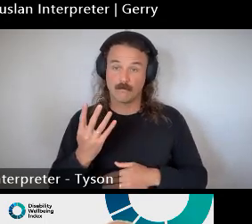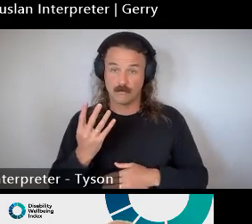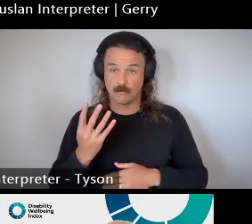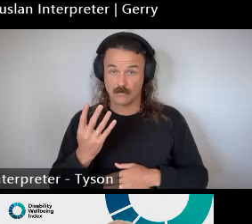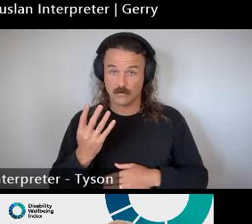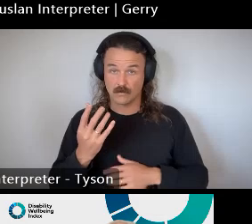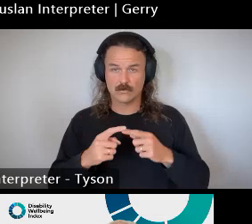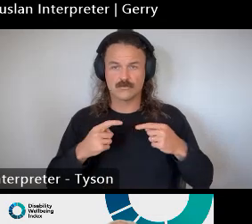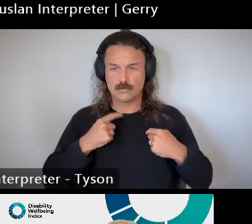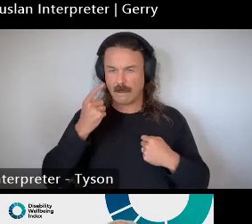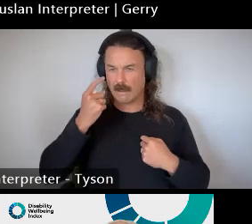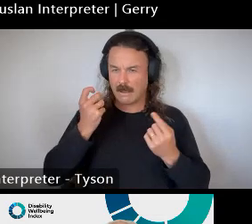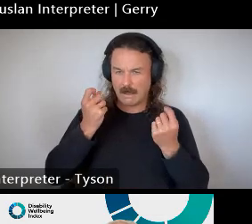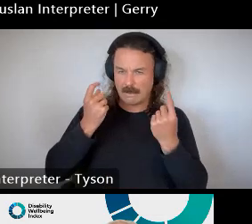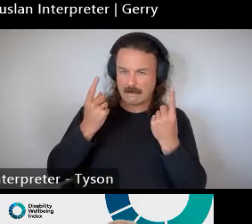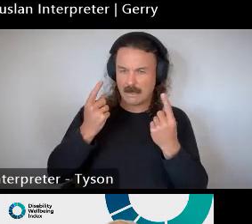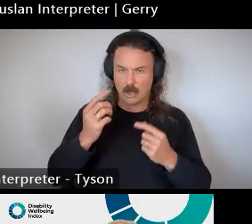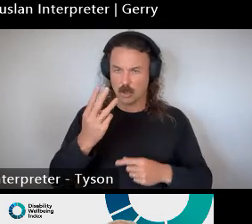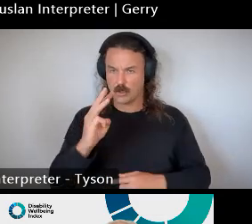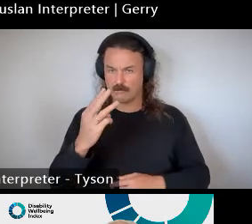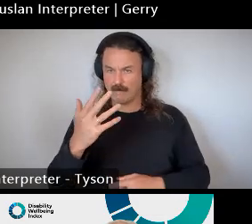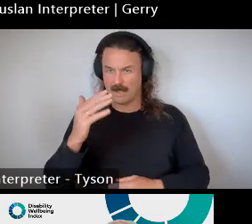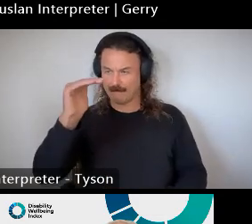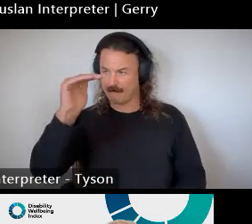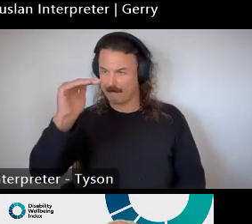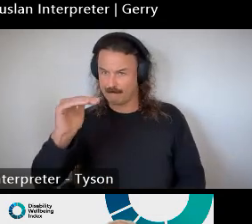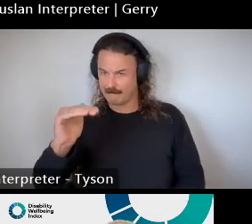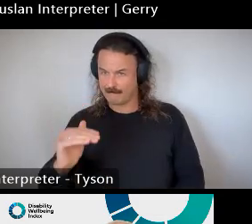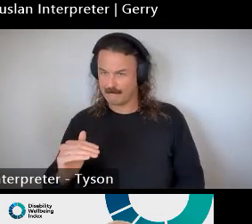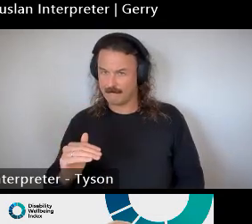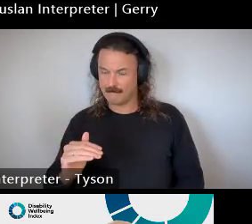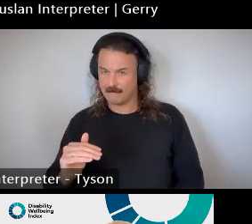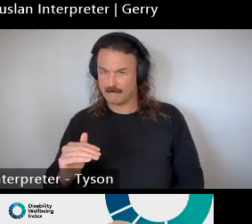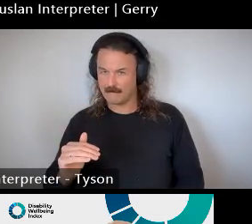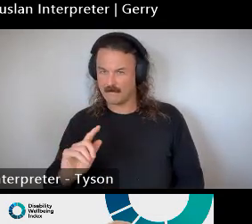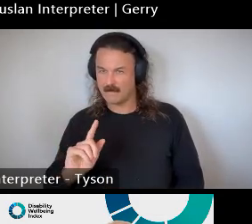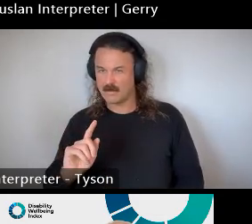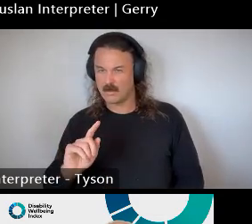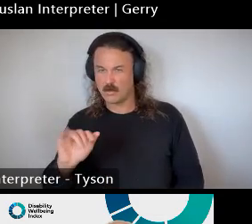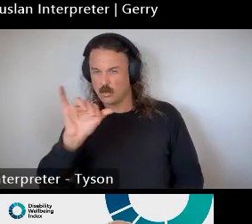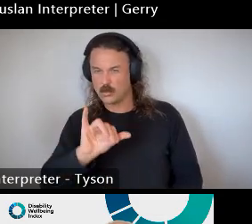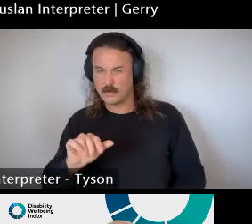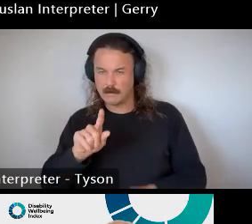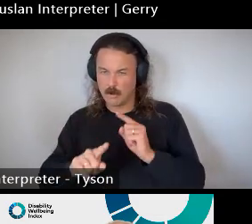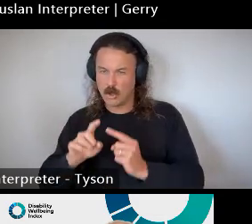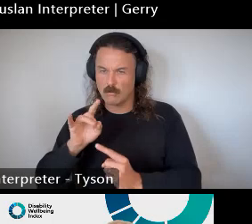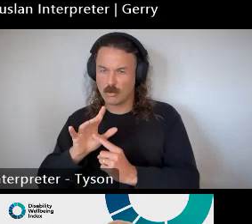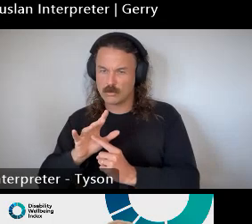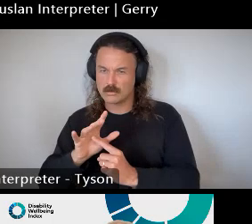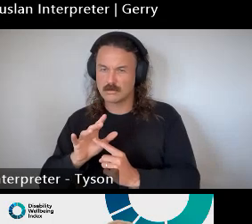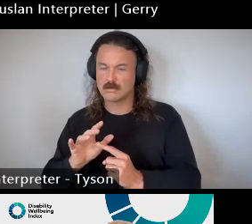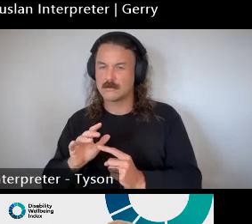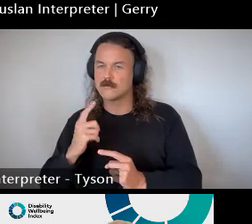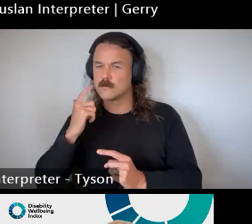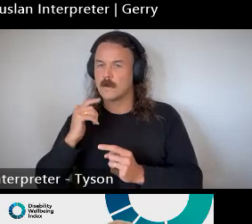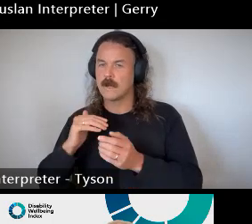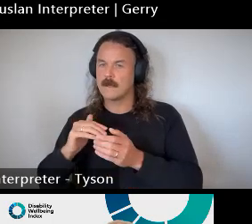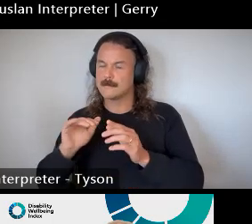35 items. And from them, we're trying to select the key items to be included in the DWI.